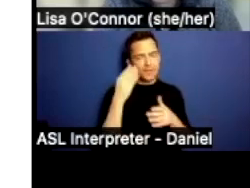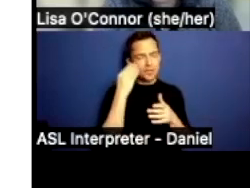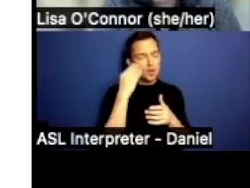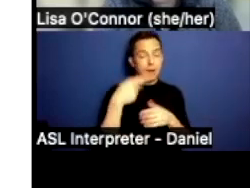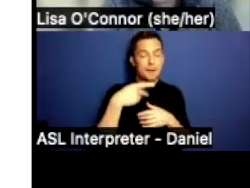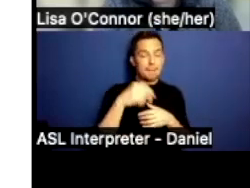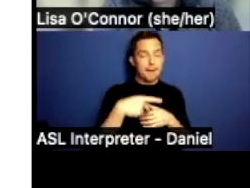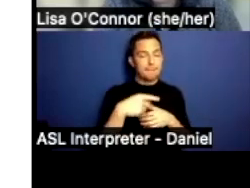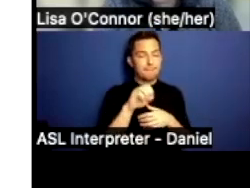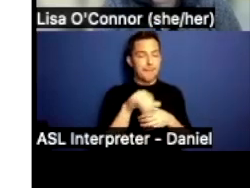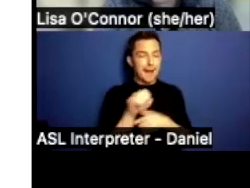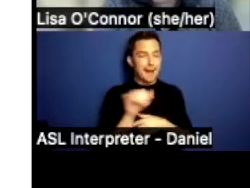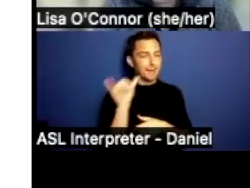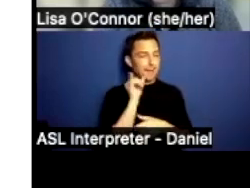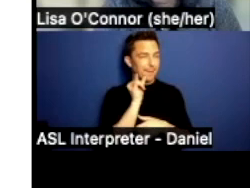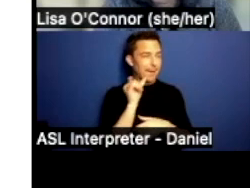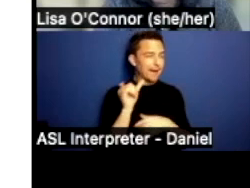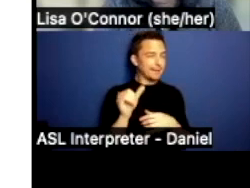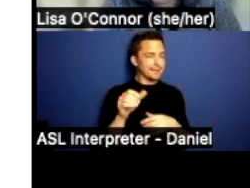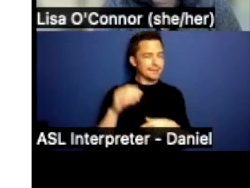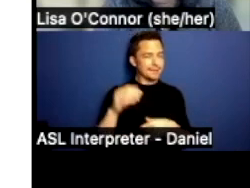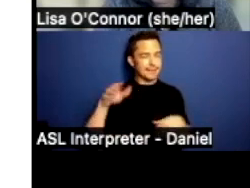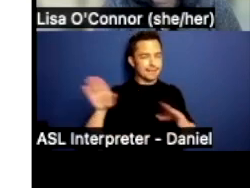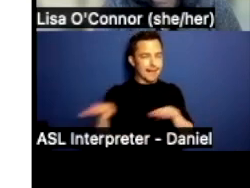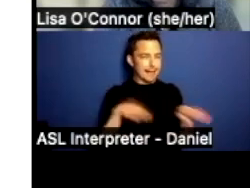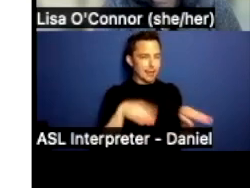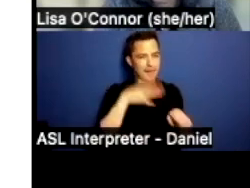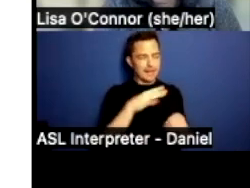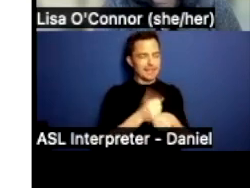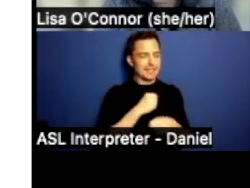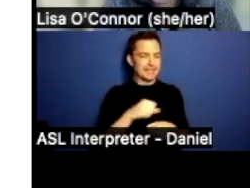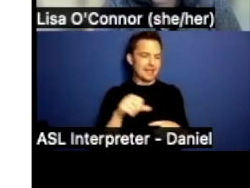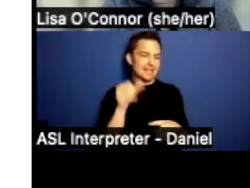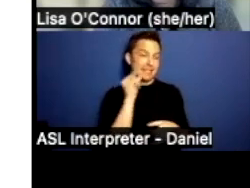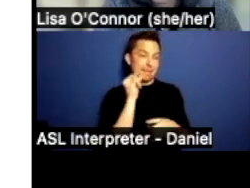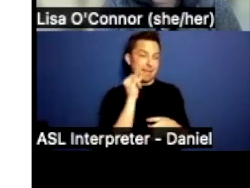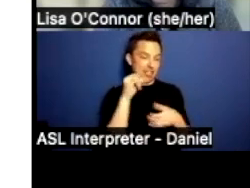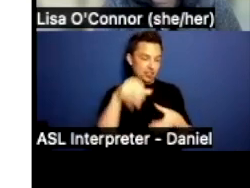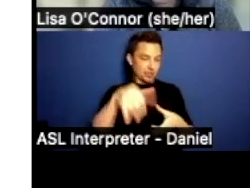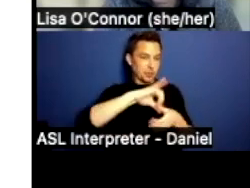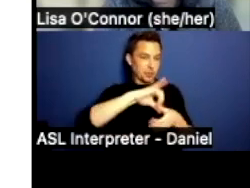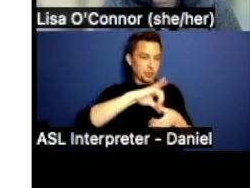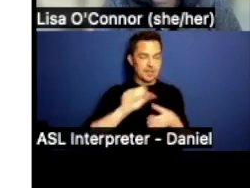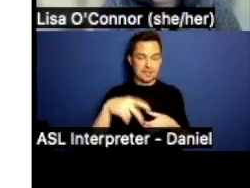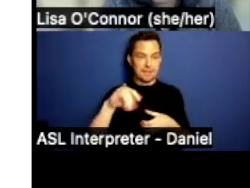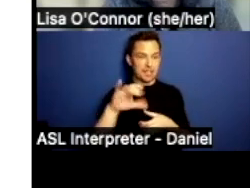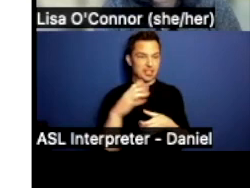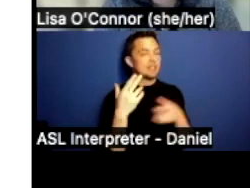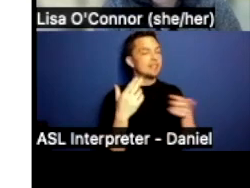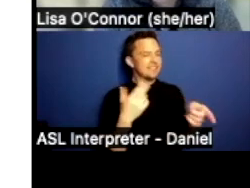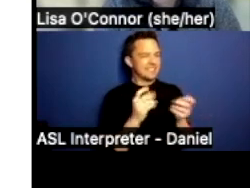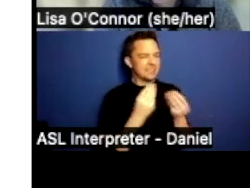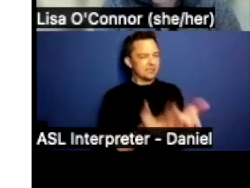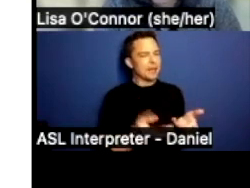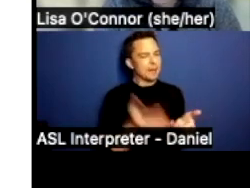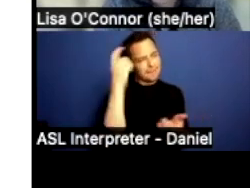getting weak and he's in a fight and he gets that spinach, then he gets this internal strength? It gives you that mental and